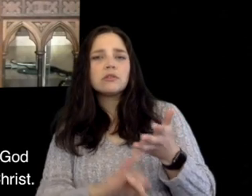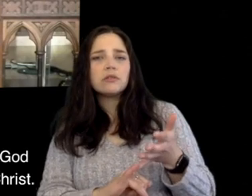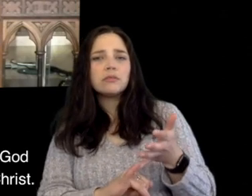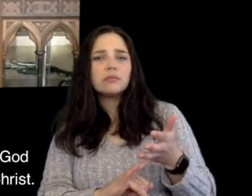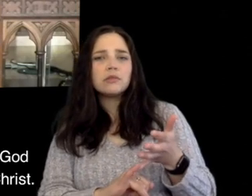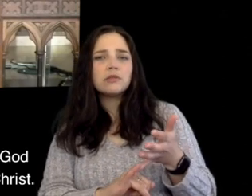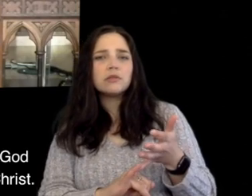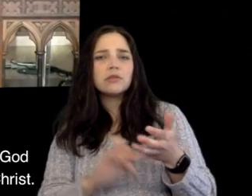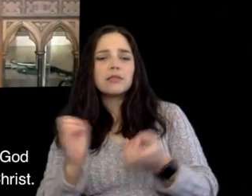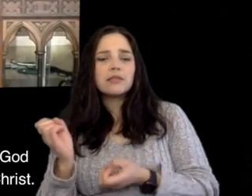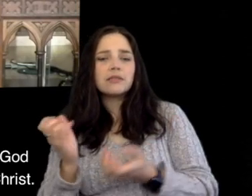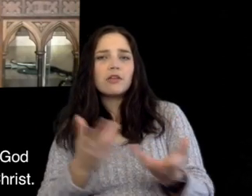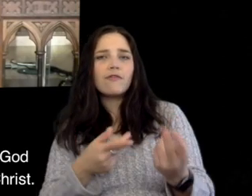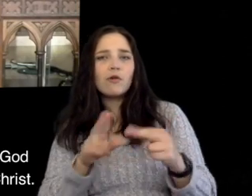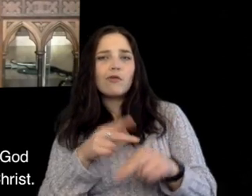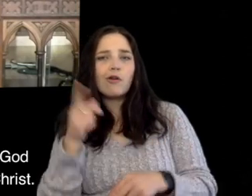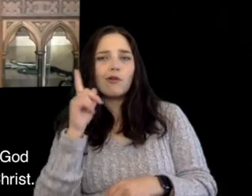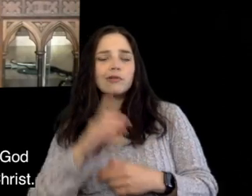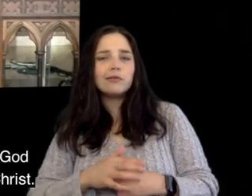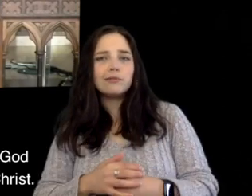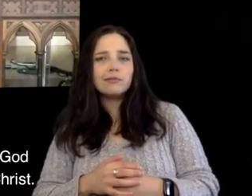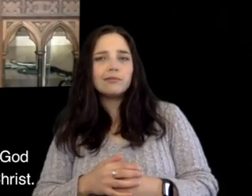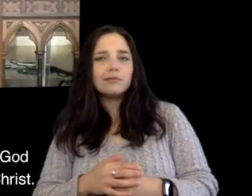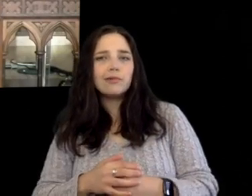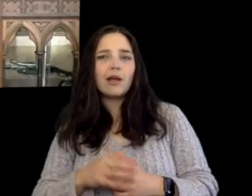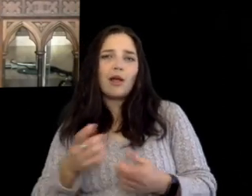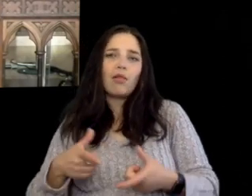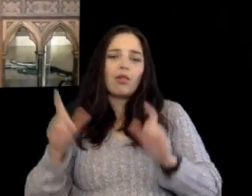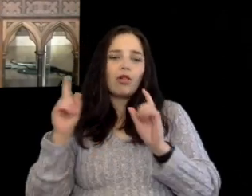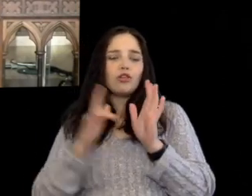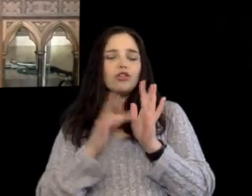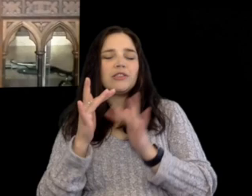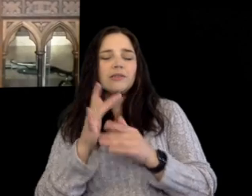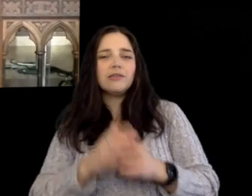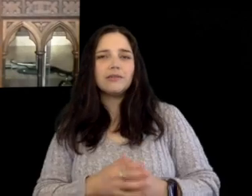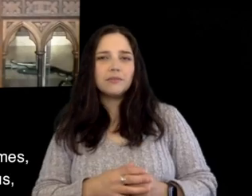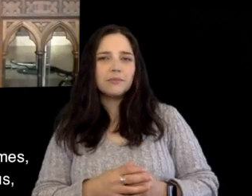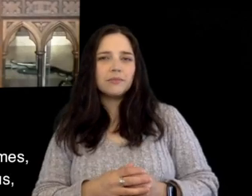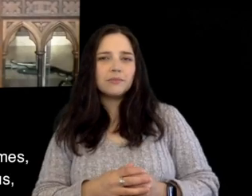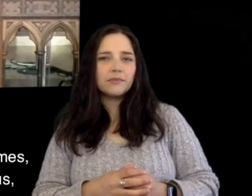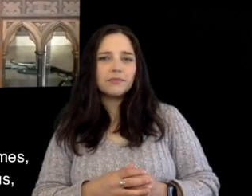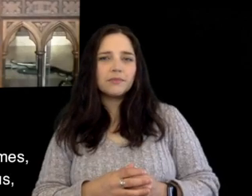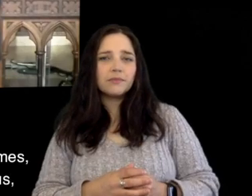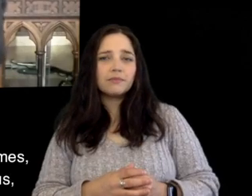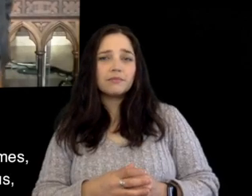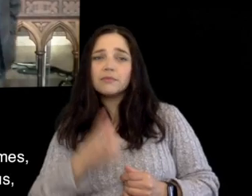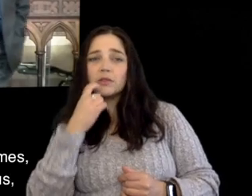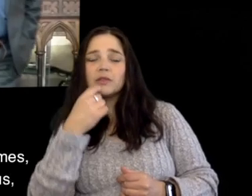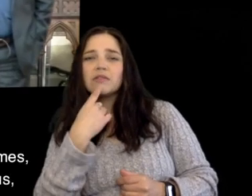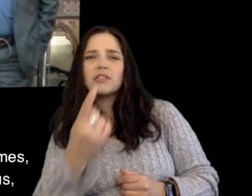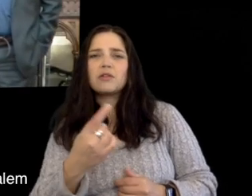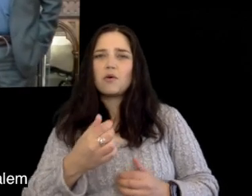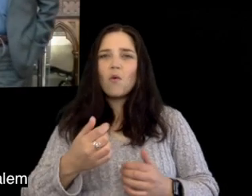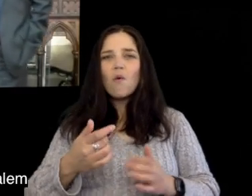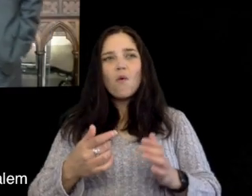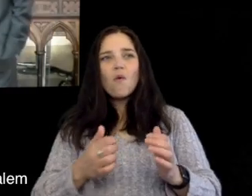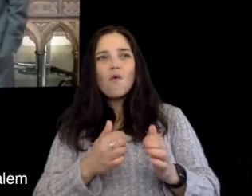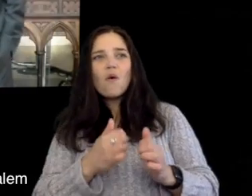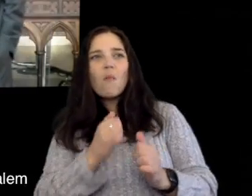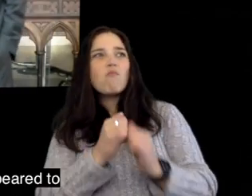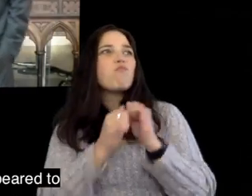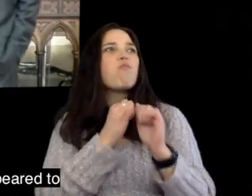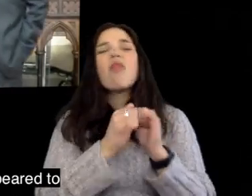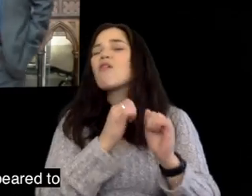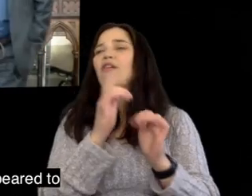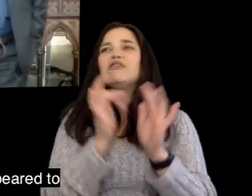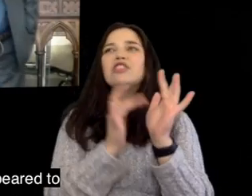James, a servant of God and the Lord Jesus Christ. He could have said, James, the brother of Jesus,